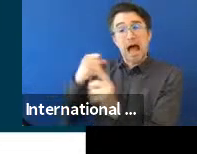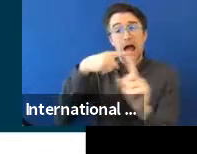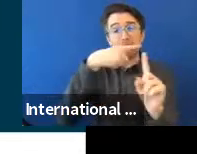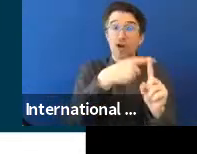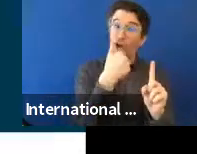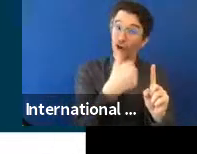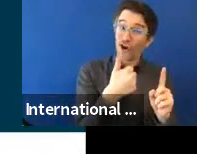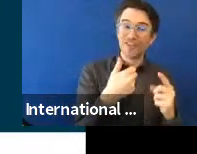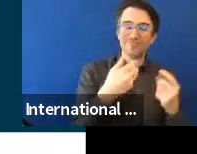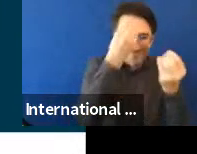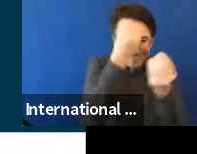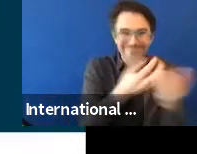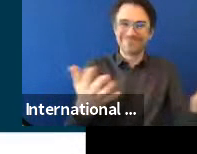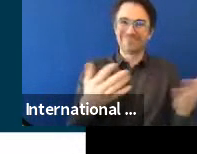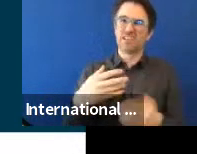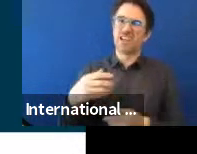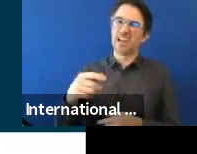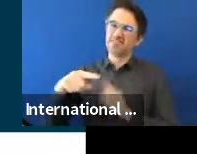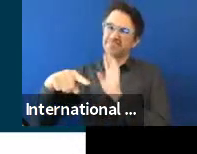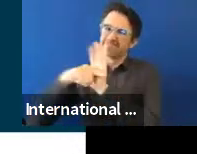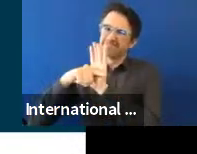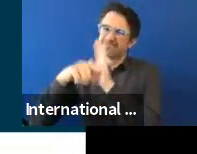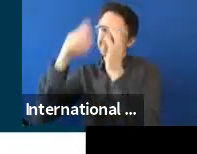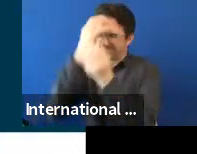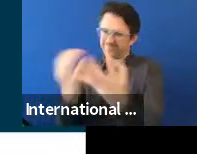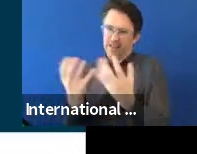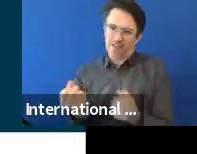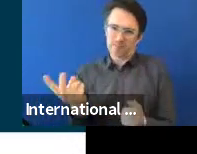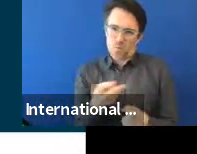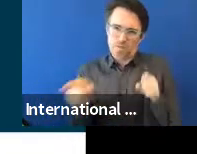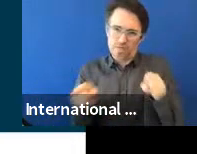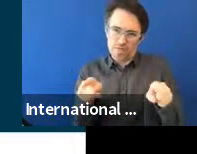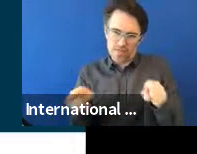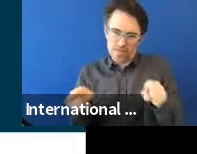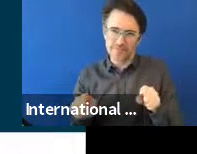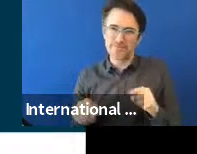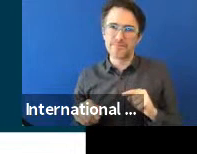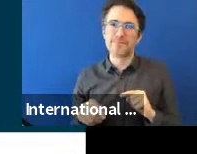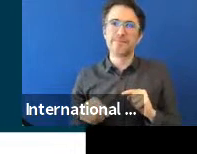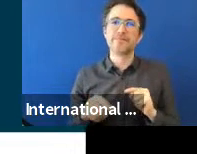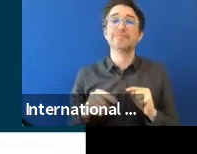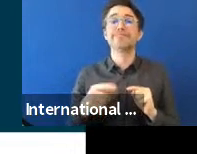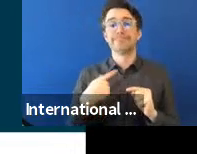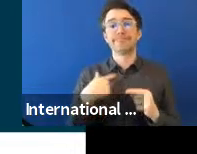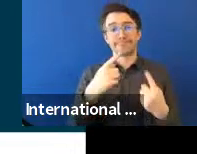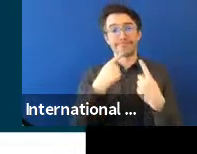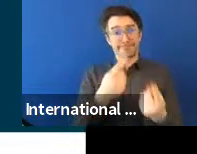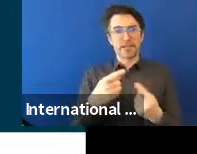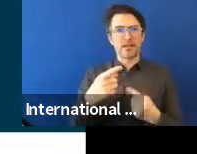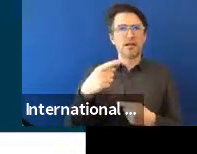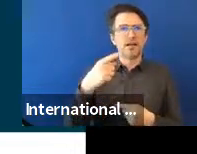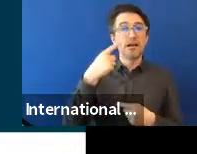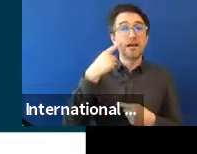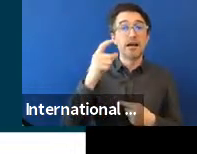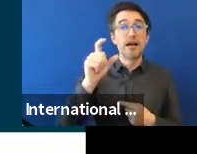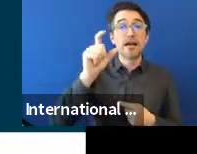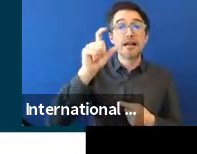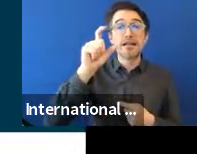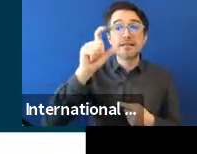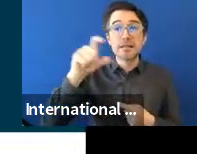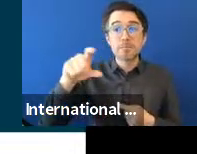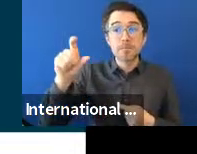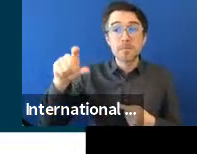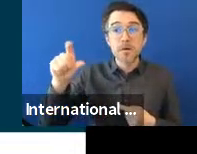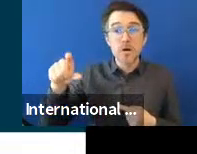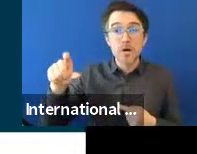still increasing in Nepal, as I said before, or in parts of India, or in